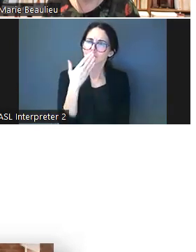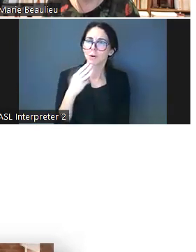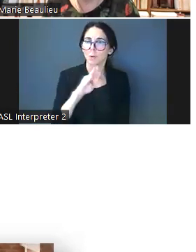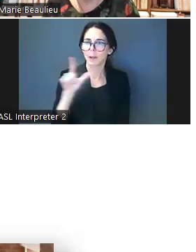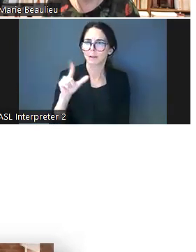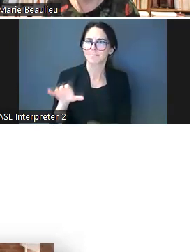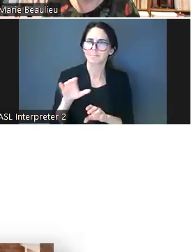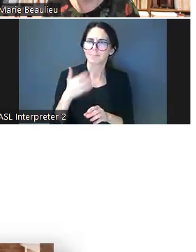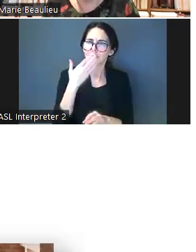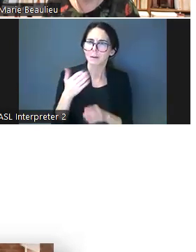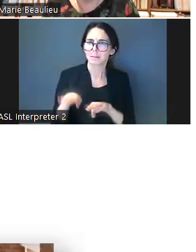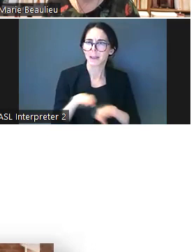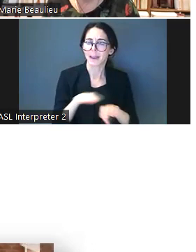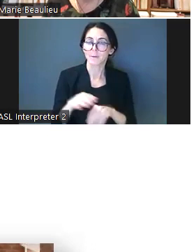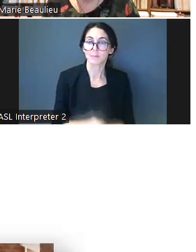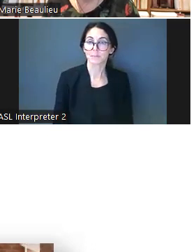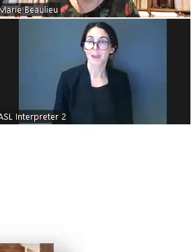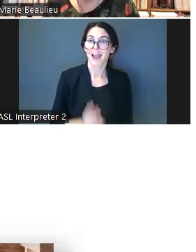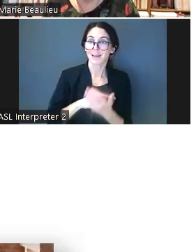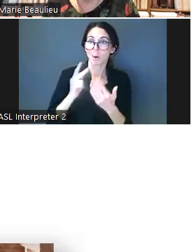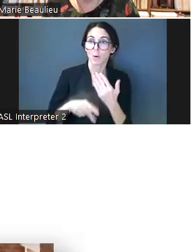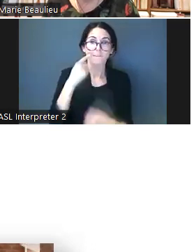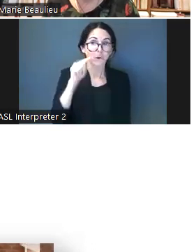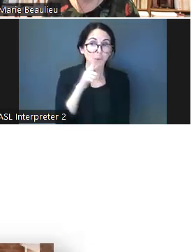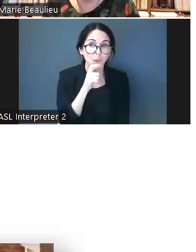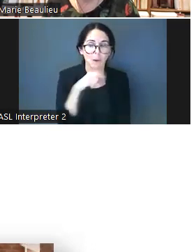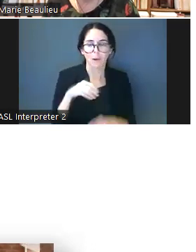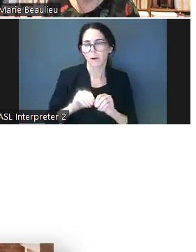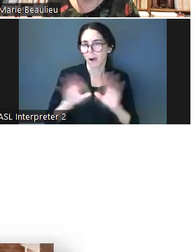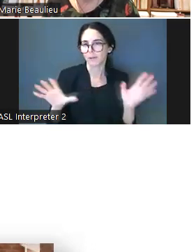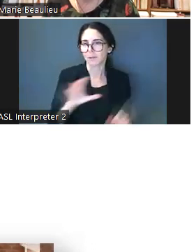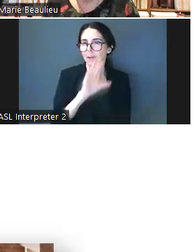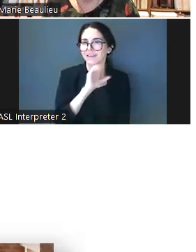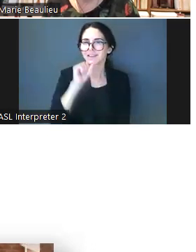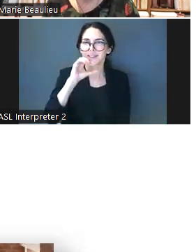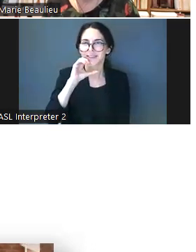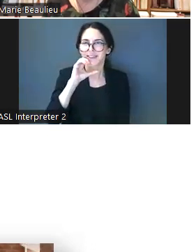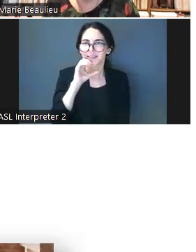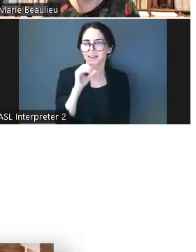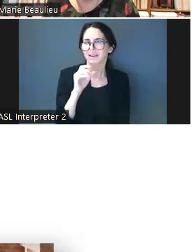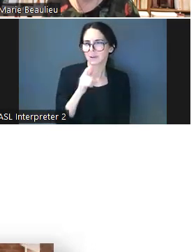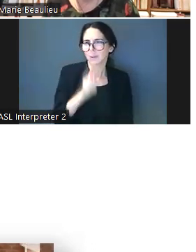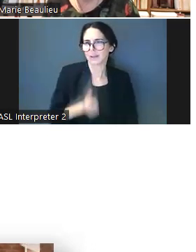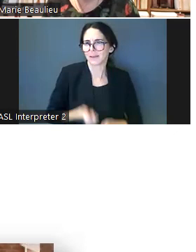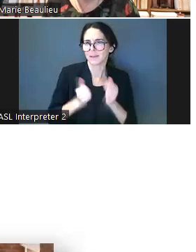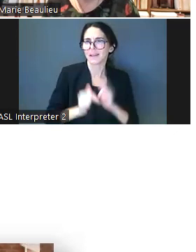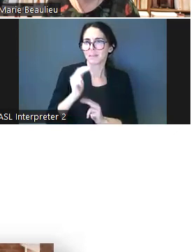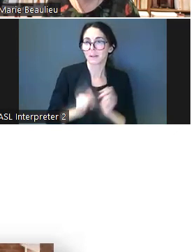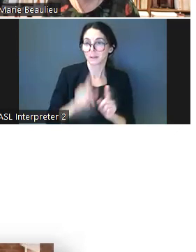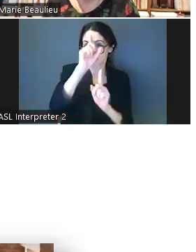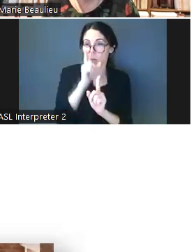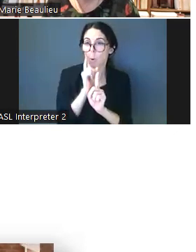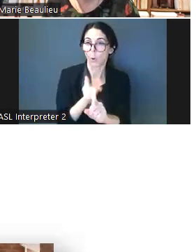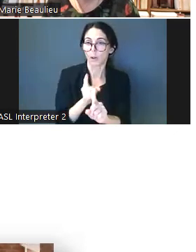residents. And to whom the program is addressed, obviously older adults in the residence, because ultimately the program aims to improve their